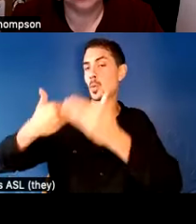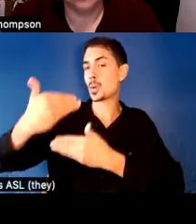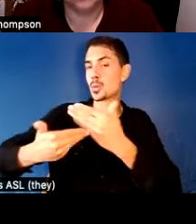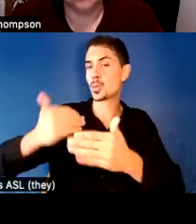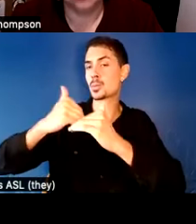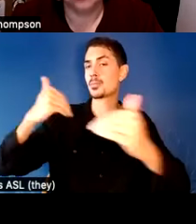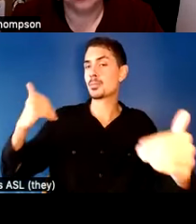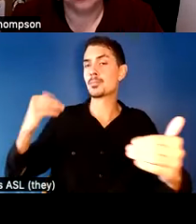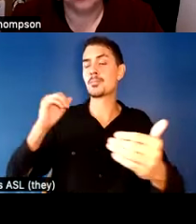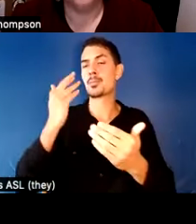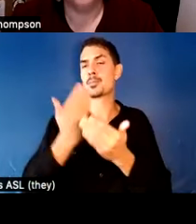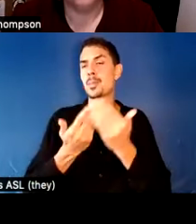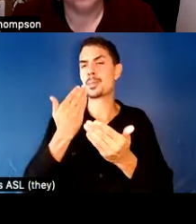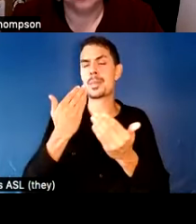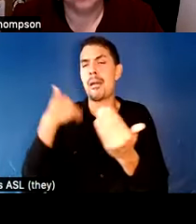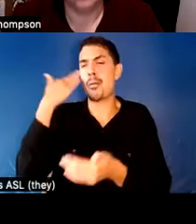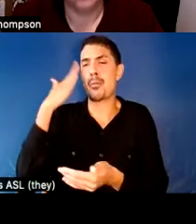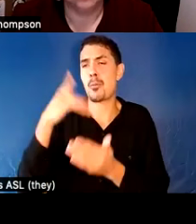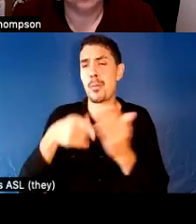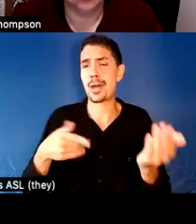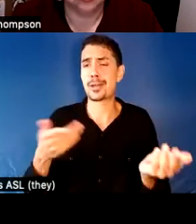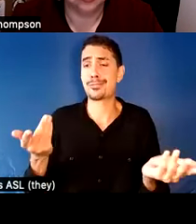I don't know what.